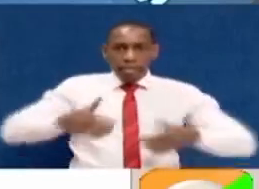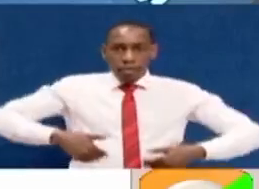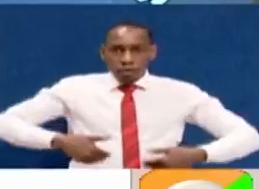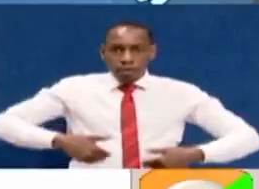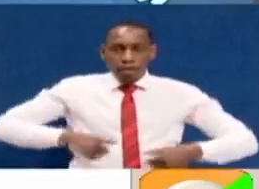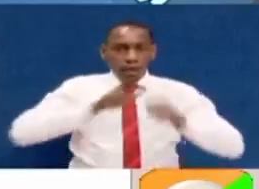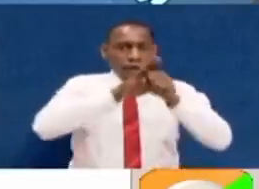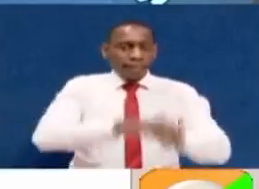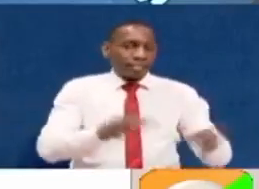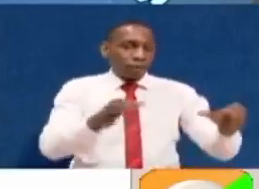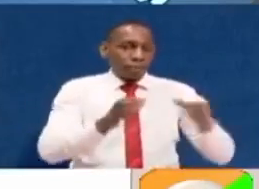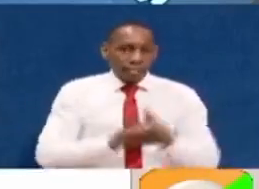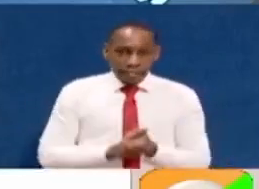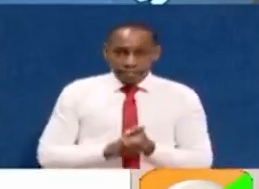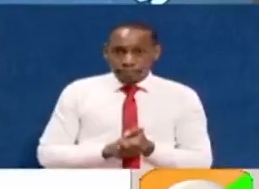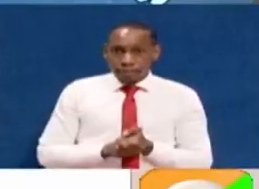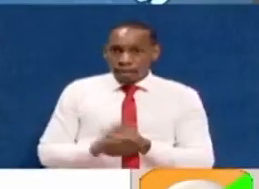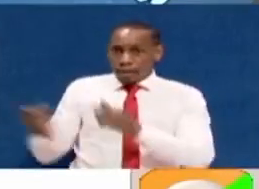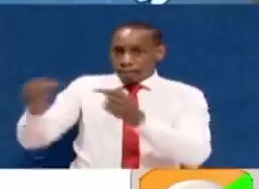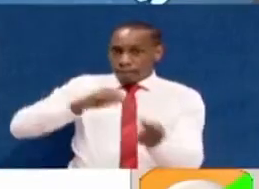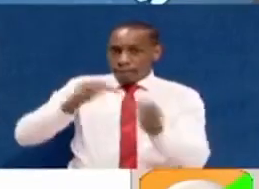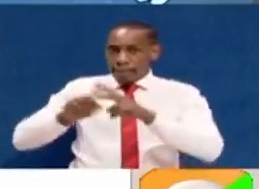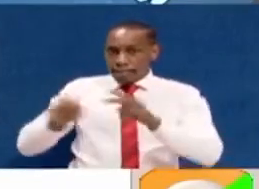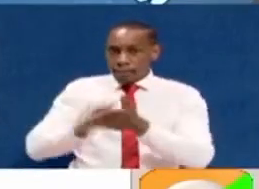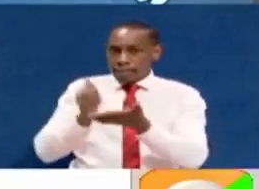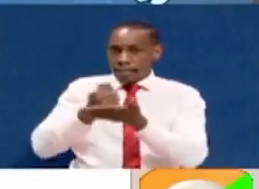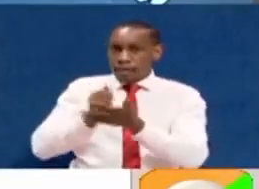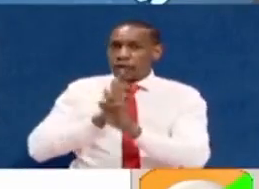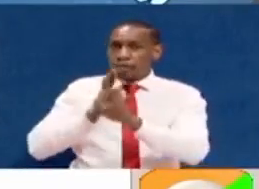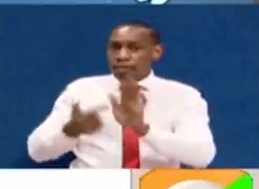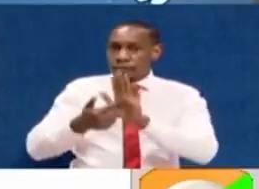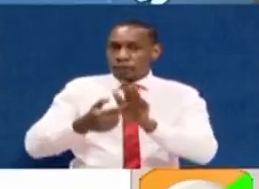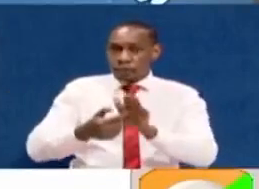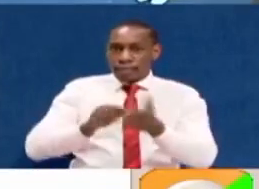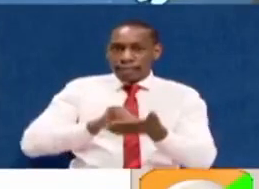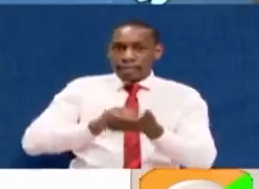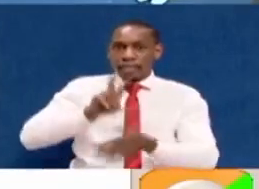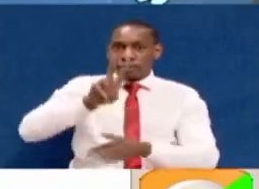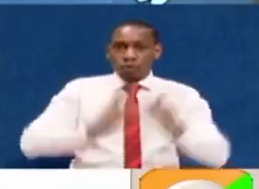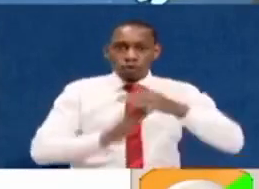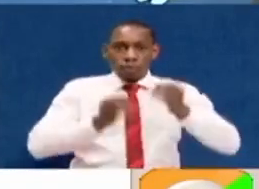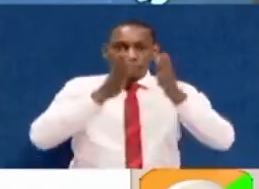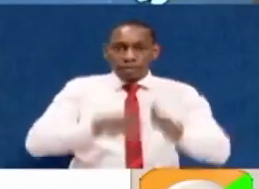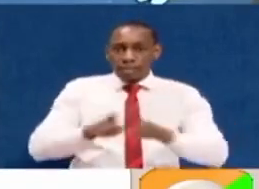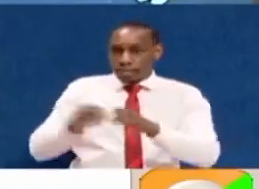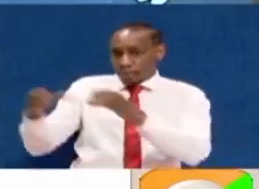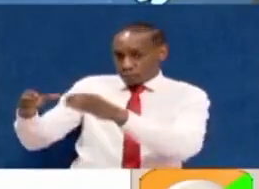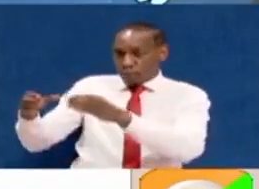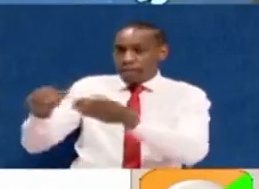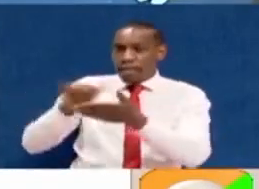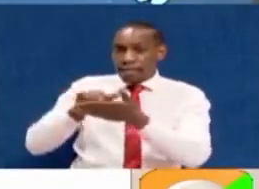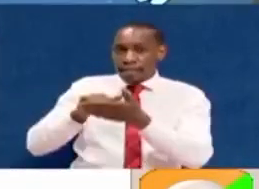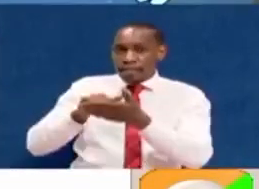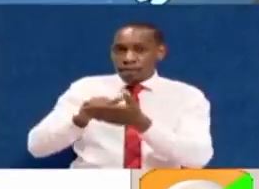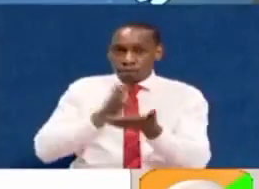in marginalized communities. The wars started with an audit report that shows at least two top officials at the organization